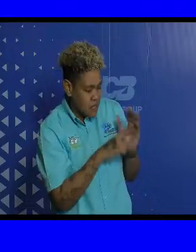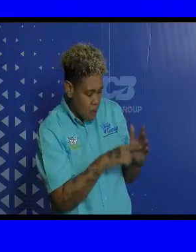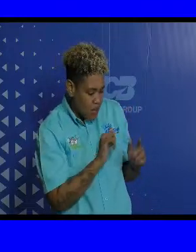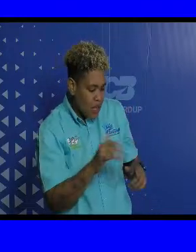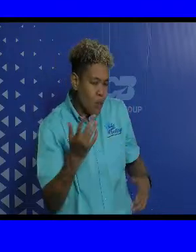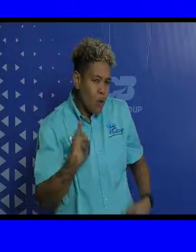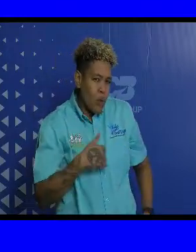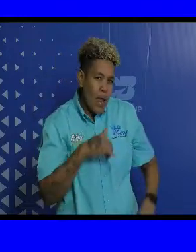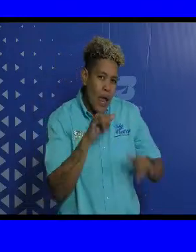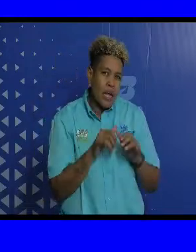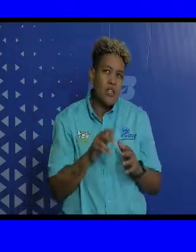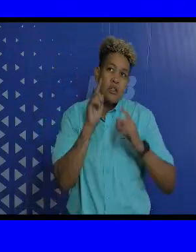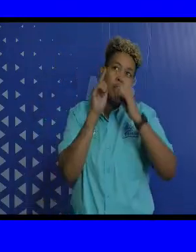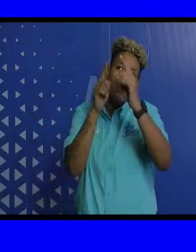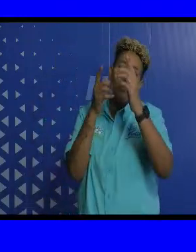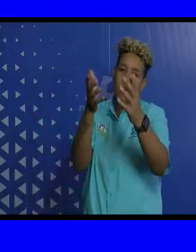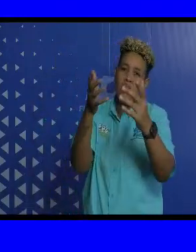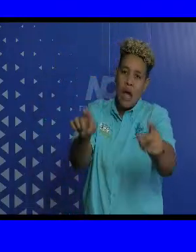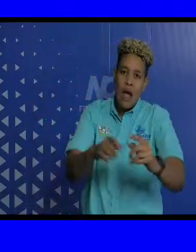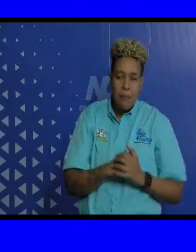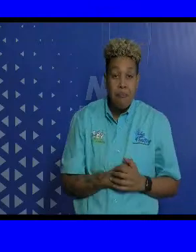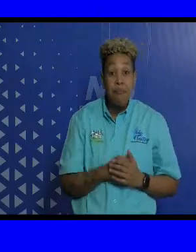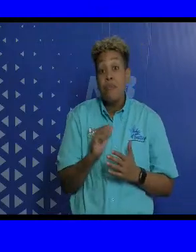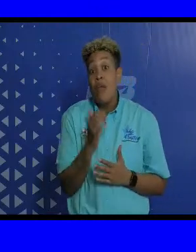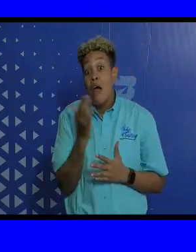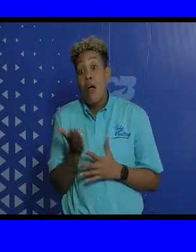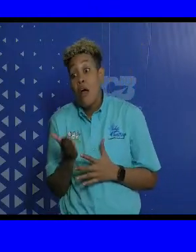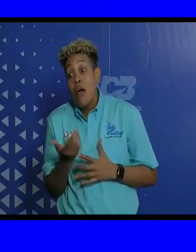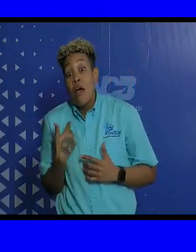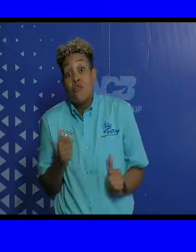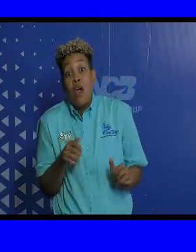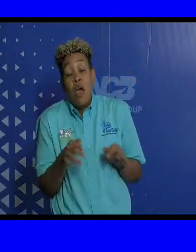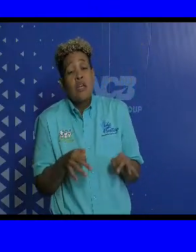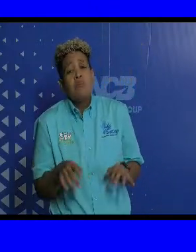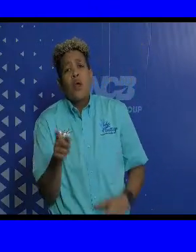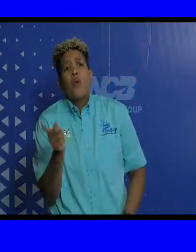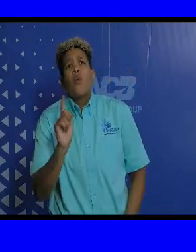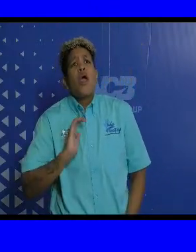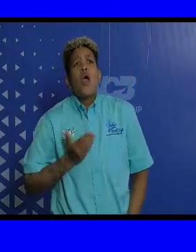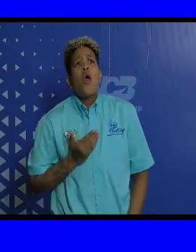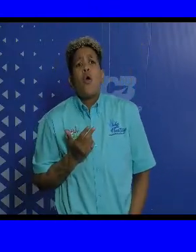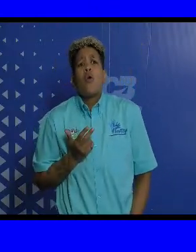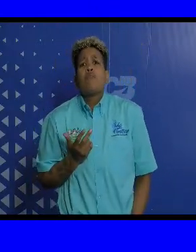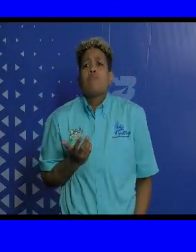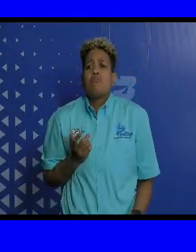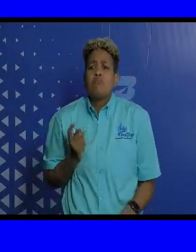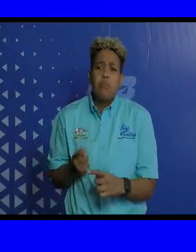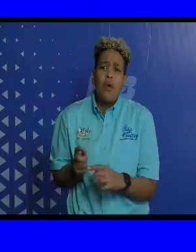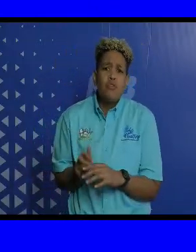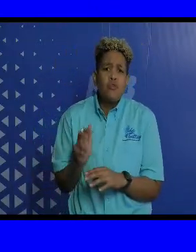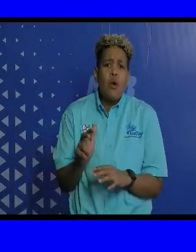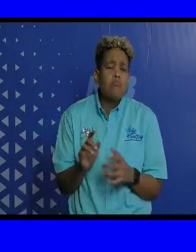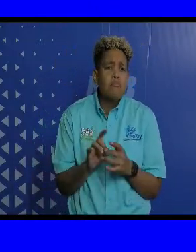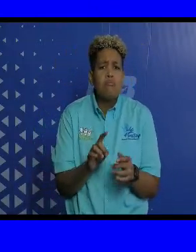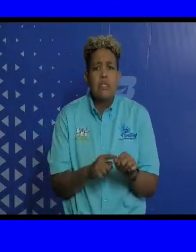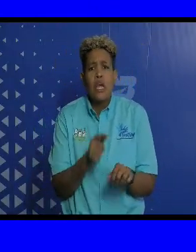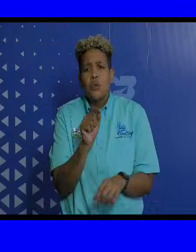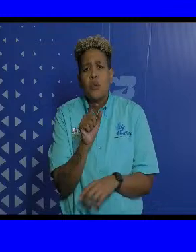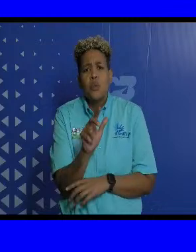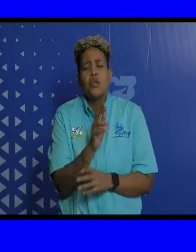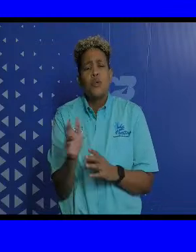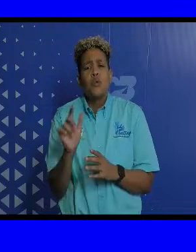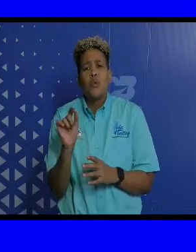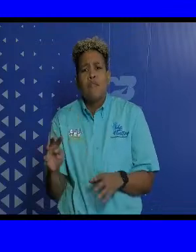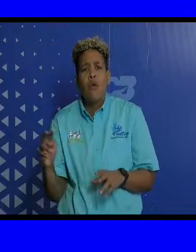that's what we're engineering towards. The other side I was trying to get you to is, where's our jump-off point coming out of 2023 going into